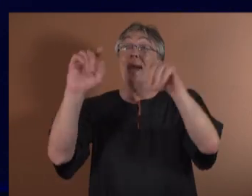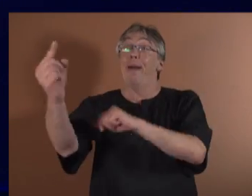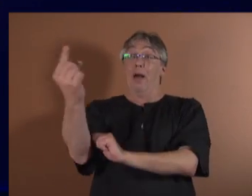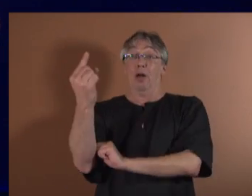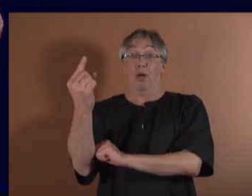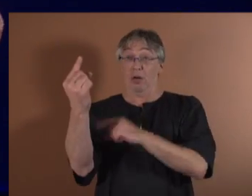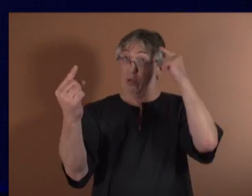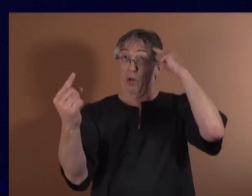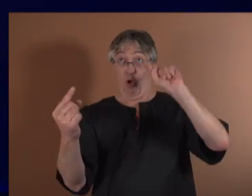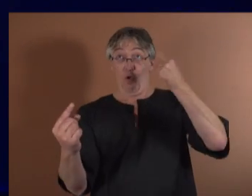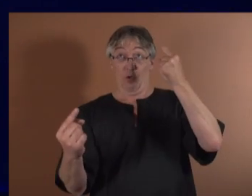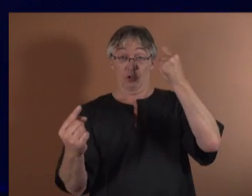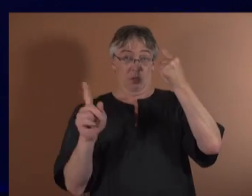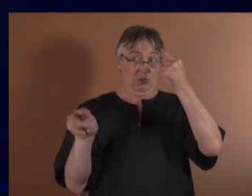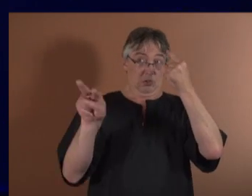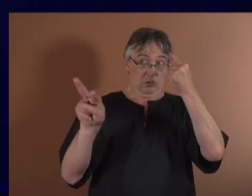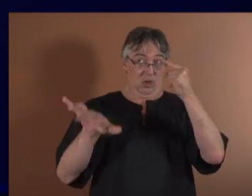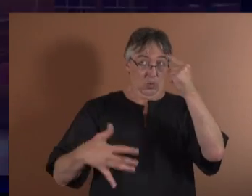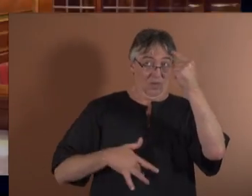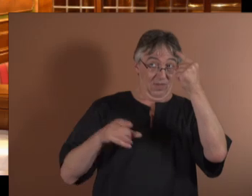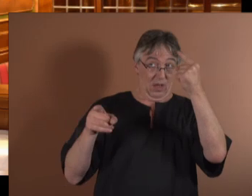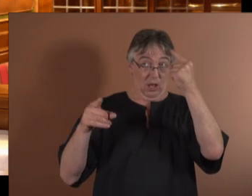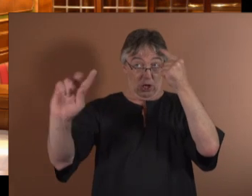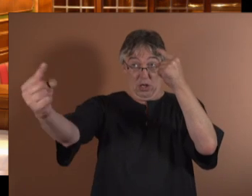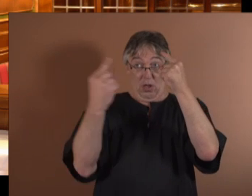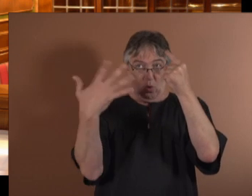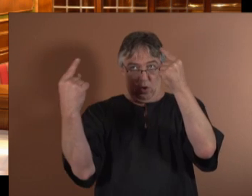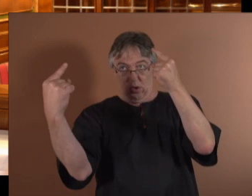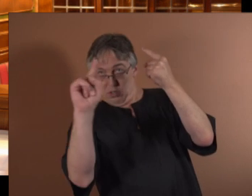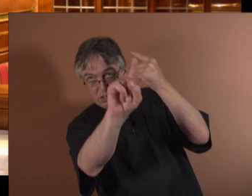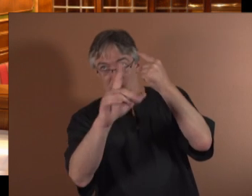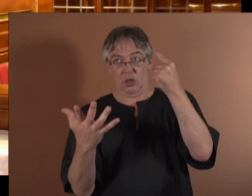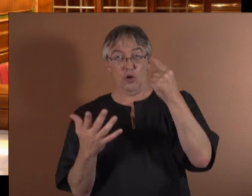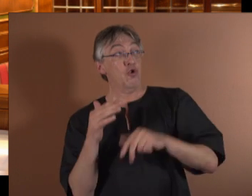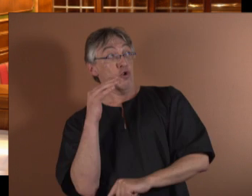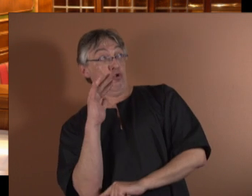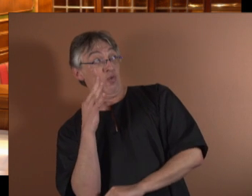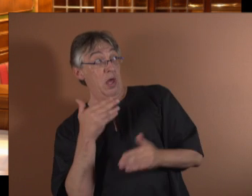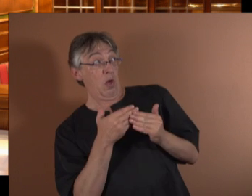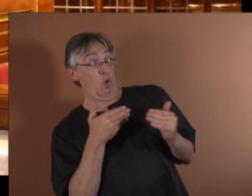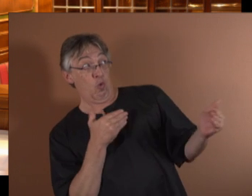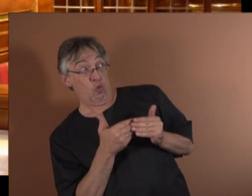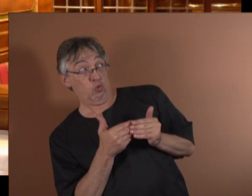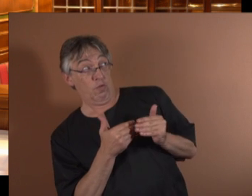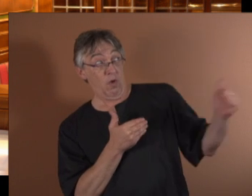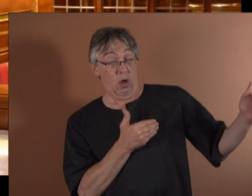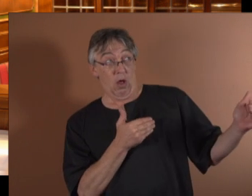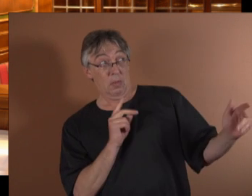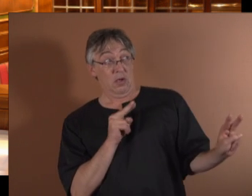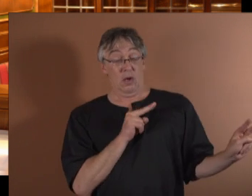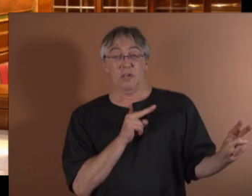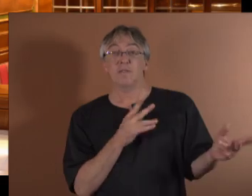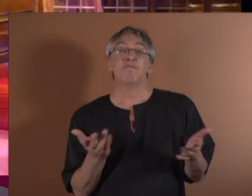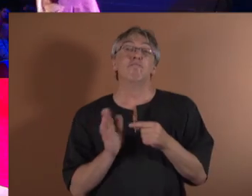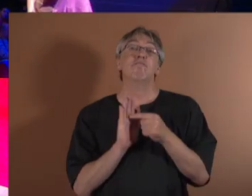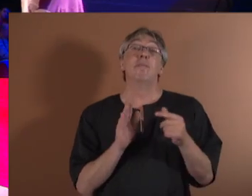all, I need to see how the bear feels, I need to see how far that tree is out there, and then I'm going to slowly move that way. In terms of dinner, well,